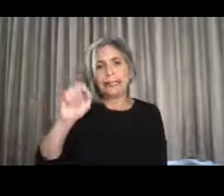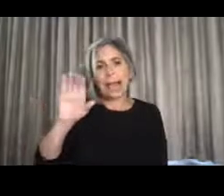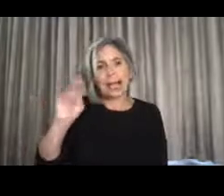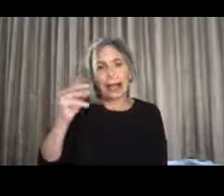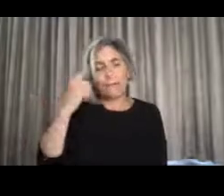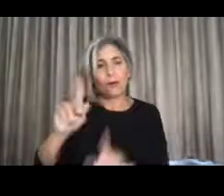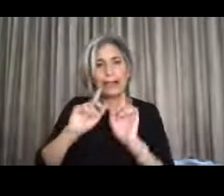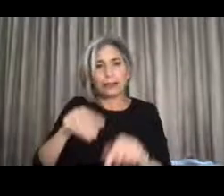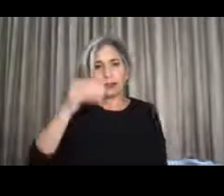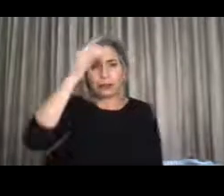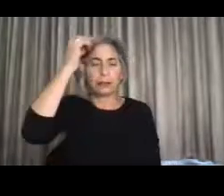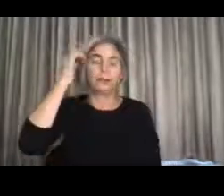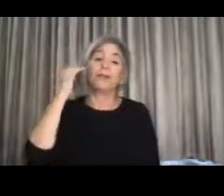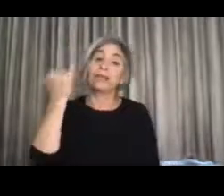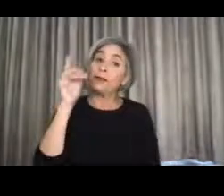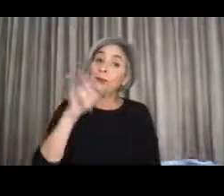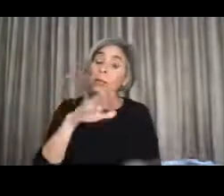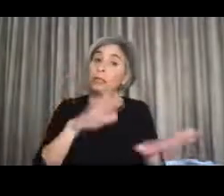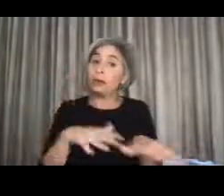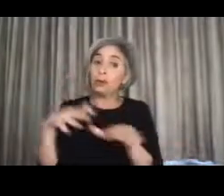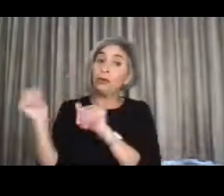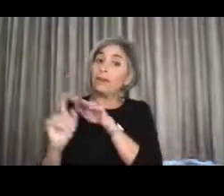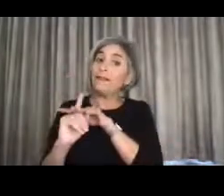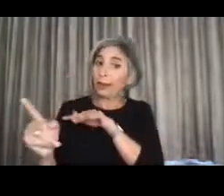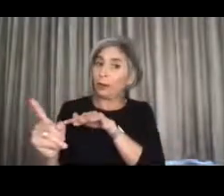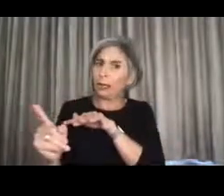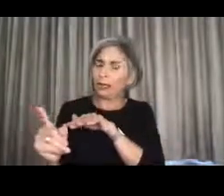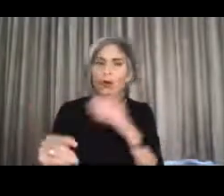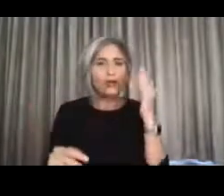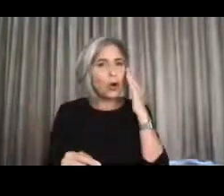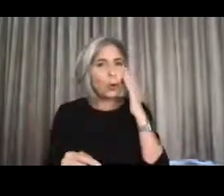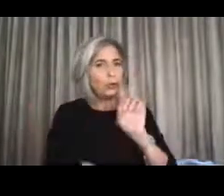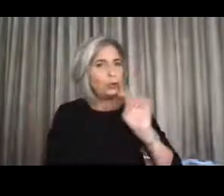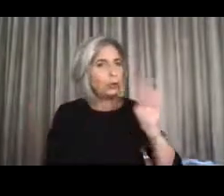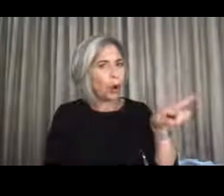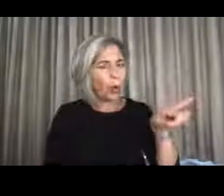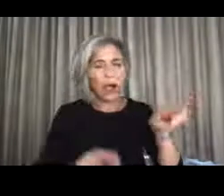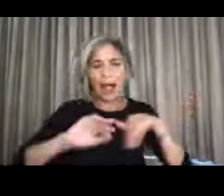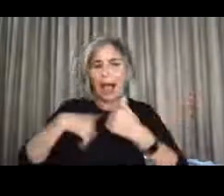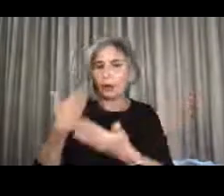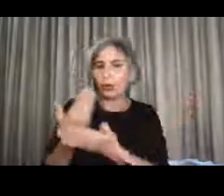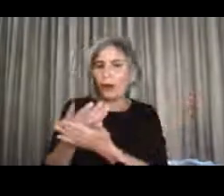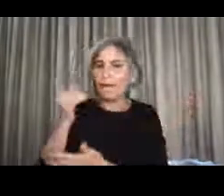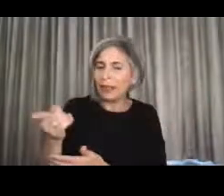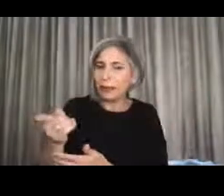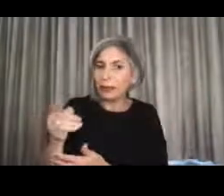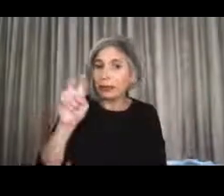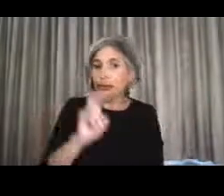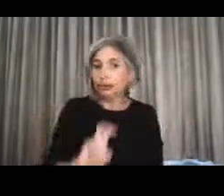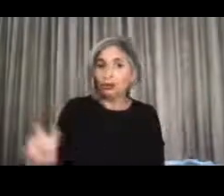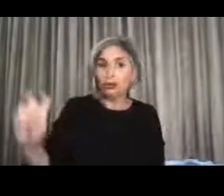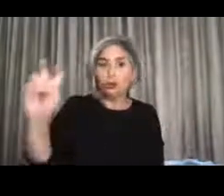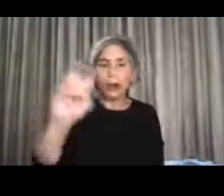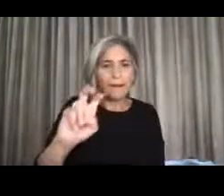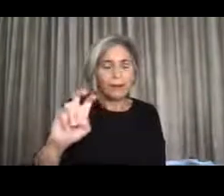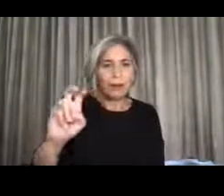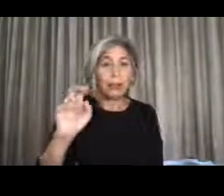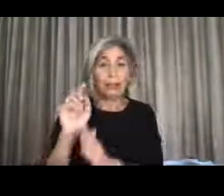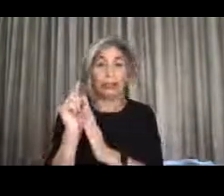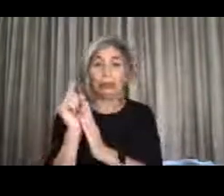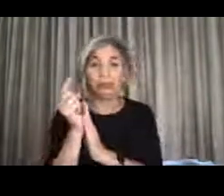So if you need to evacuate, know where to go, know how to get there. Know that you only want to travel a few minutes or a few miles